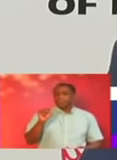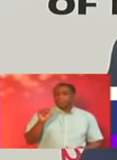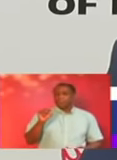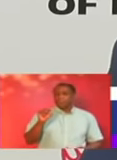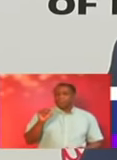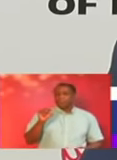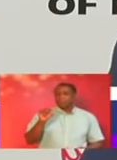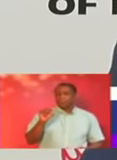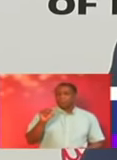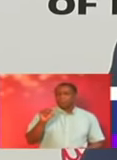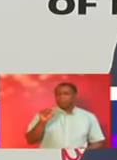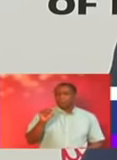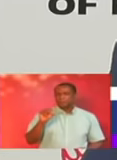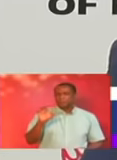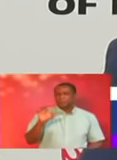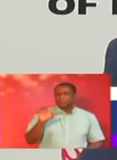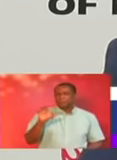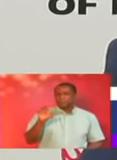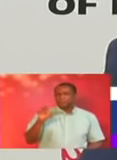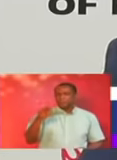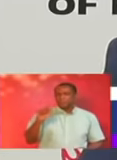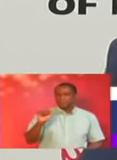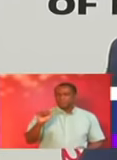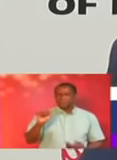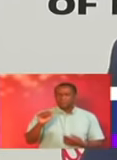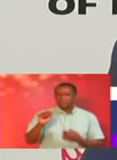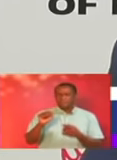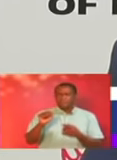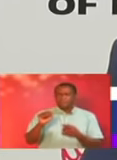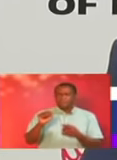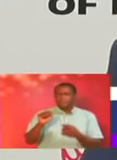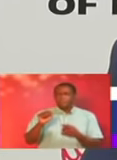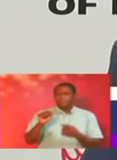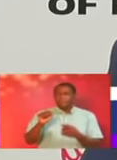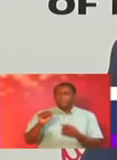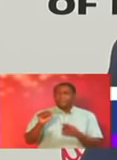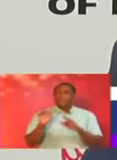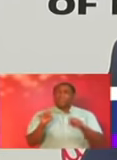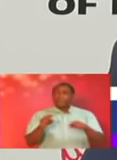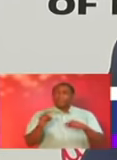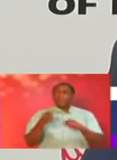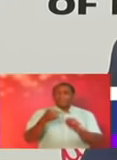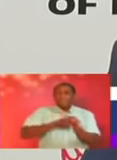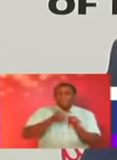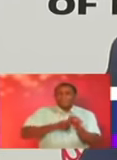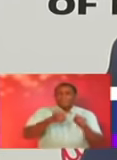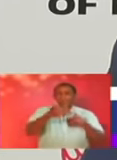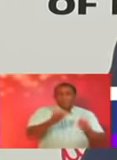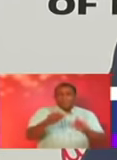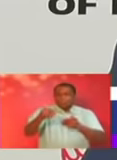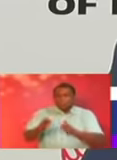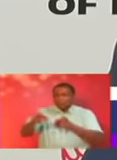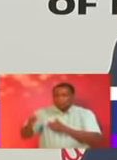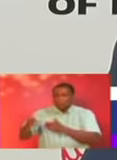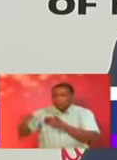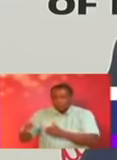all levels of staff except the doctors. The doctors are over 90 to 95% vaccinated, so we don't have a problem there